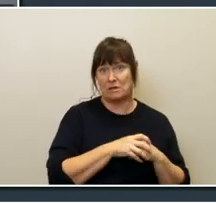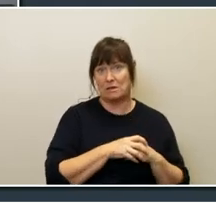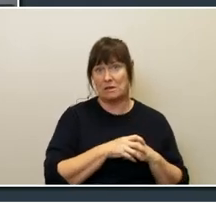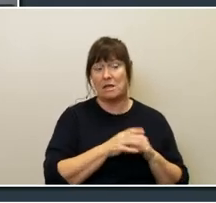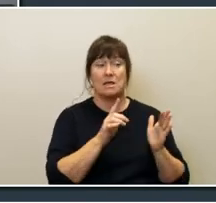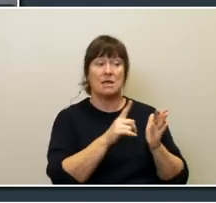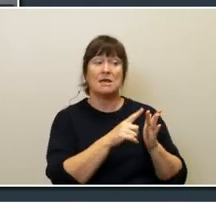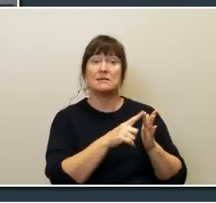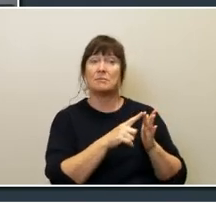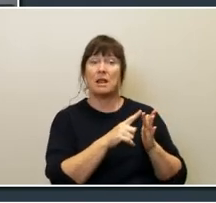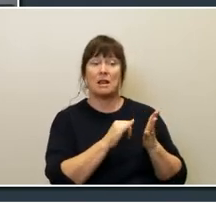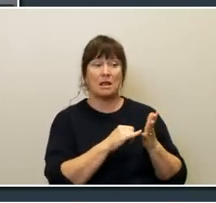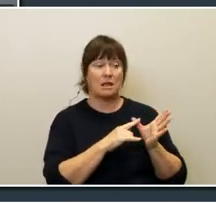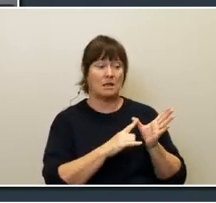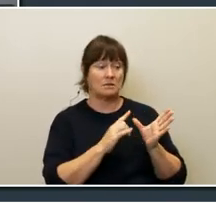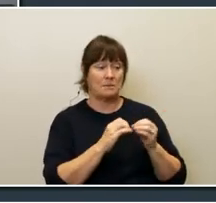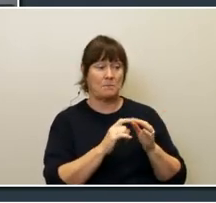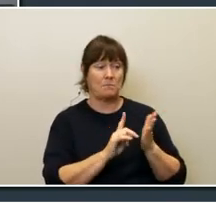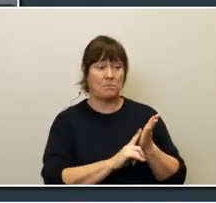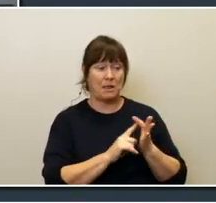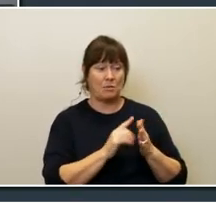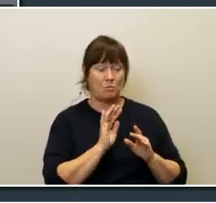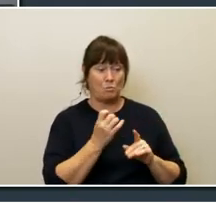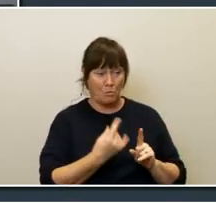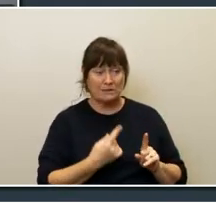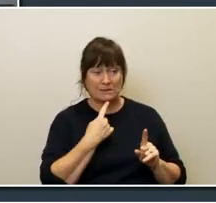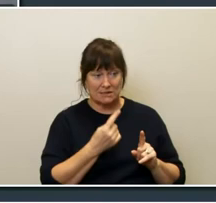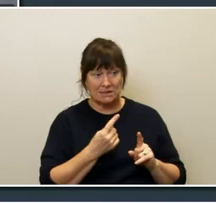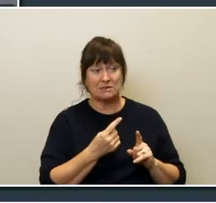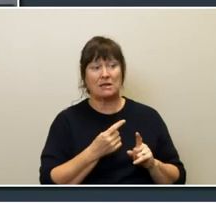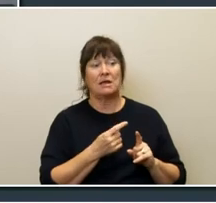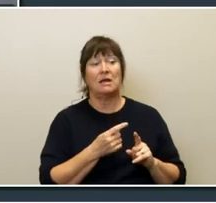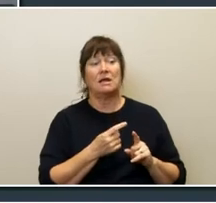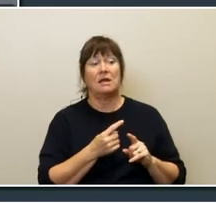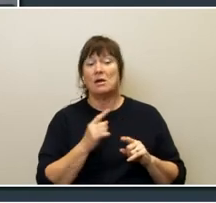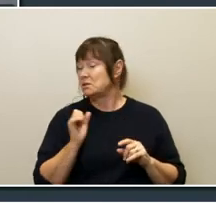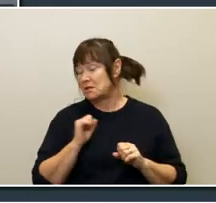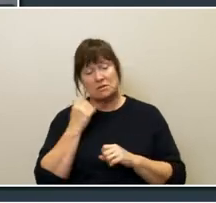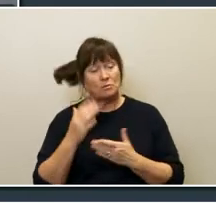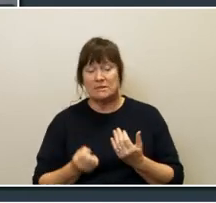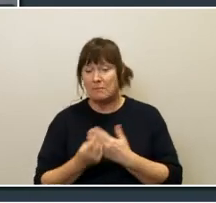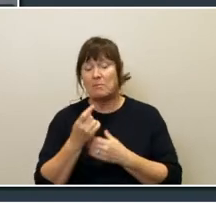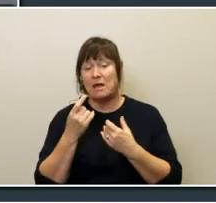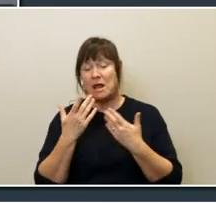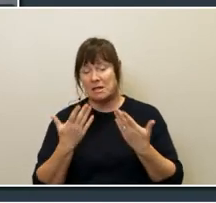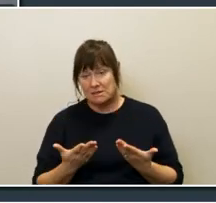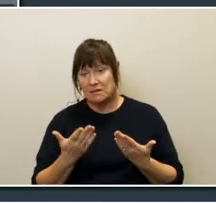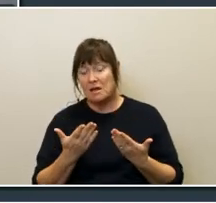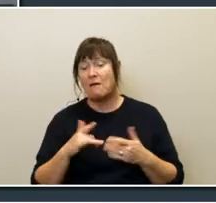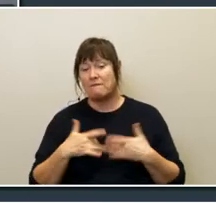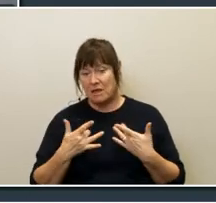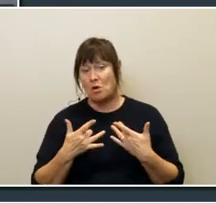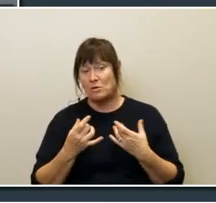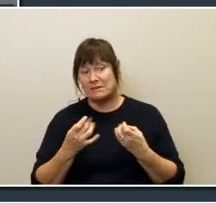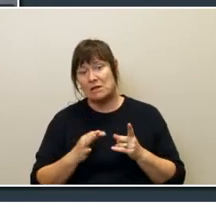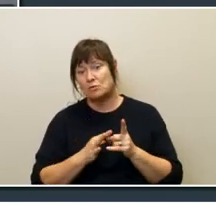Isabel once said, "Even though we don't always get all we would like, at last she felt hope for the future of the estuary. We are making